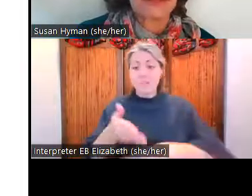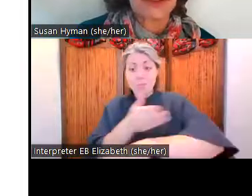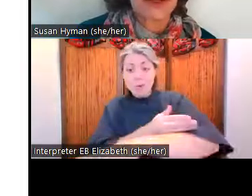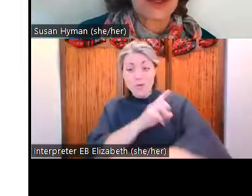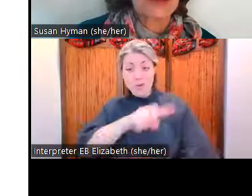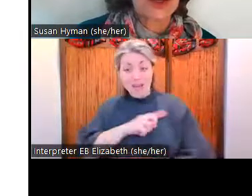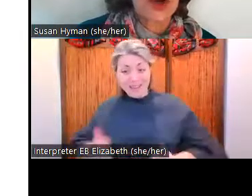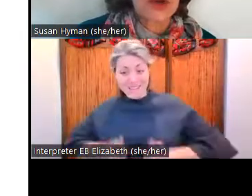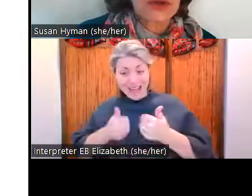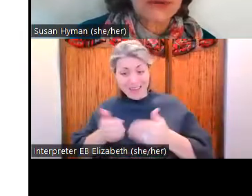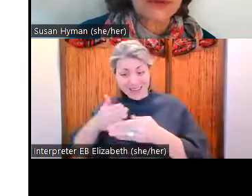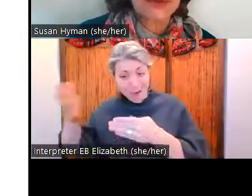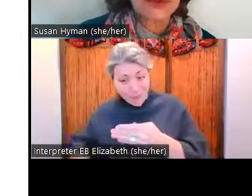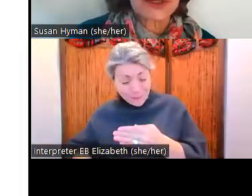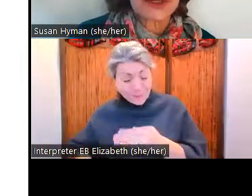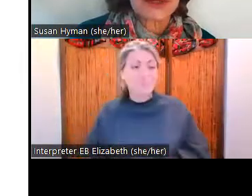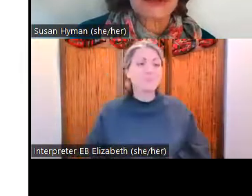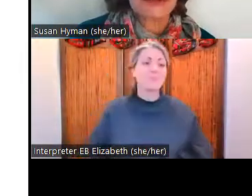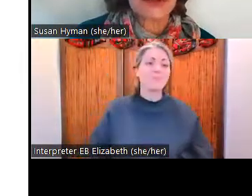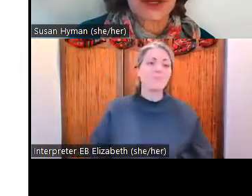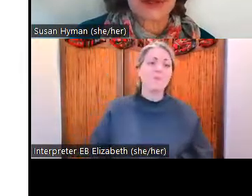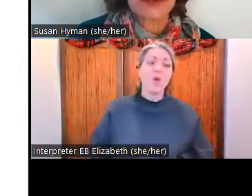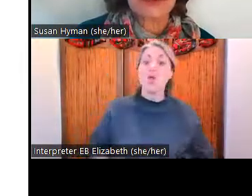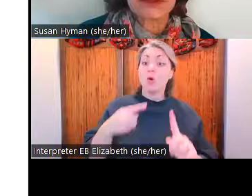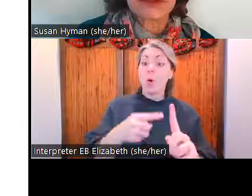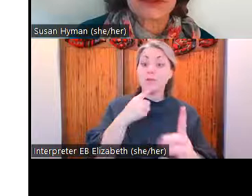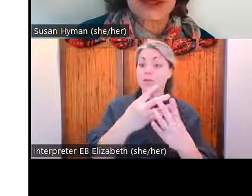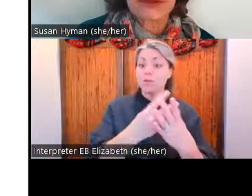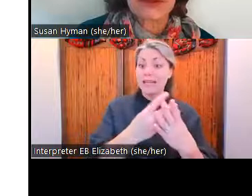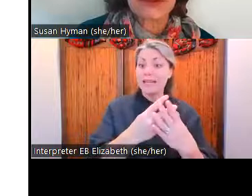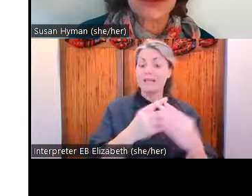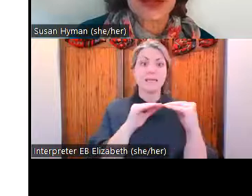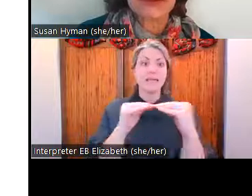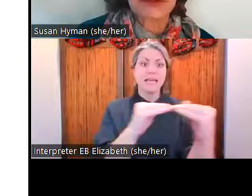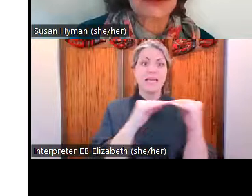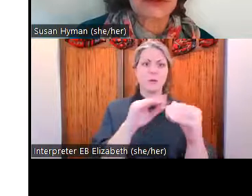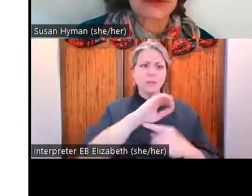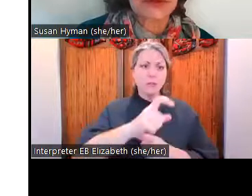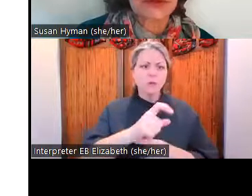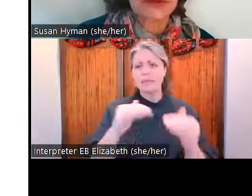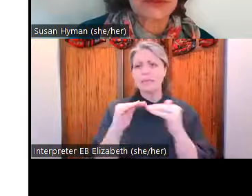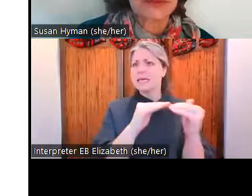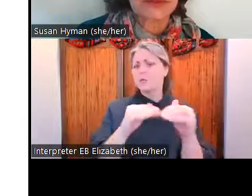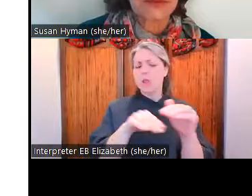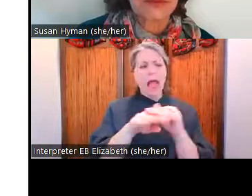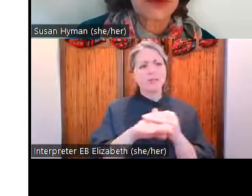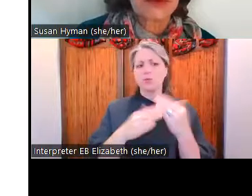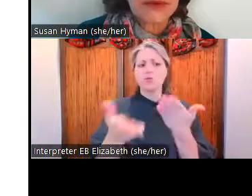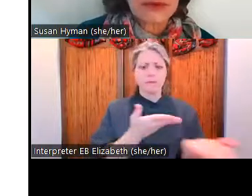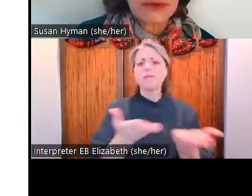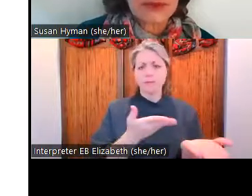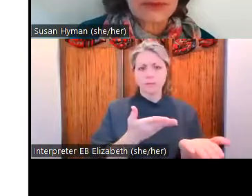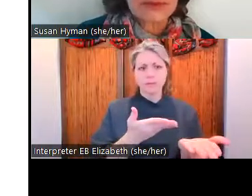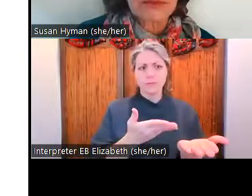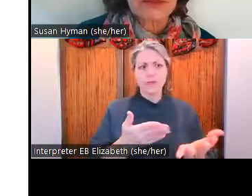outcome. The goal for screening is for equitability in diagnosis and access to services. Who